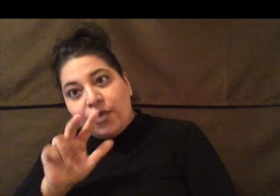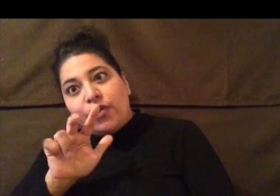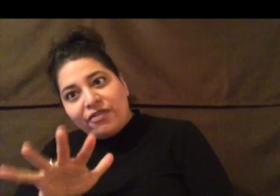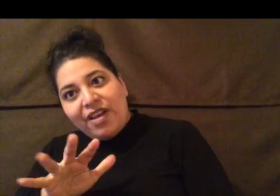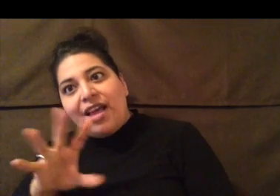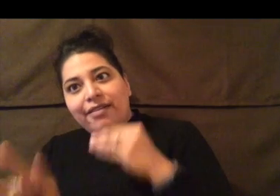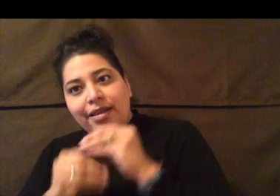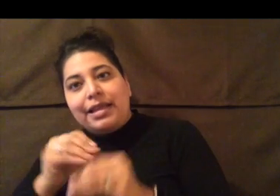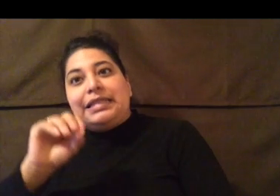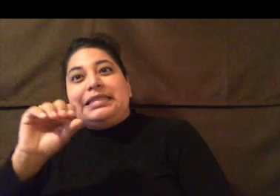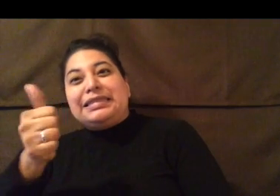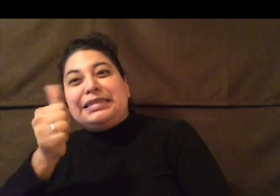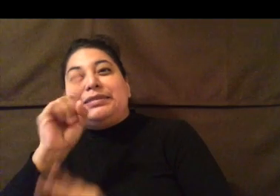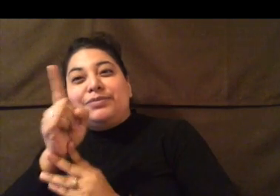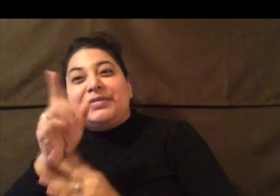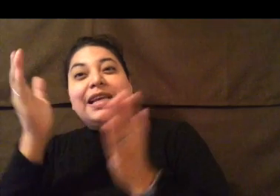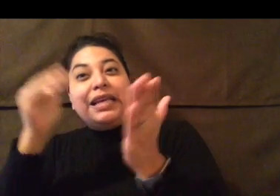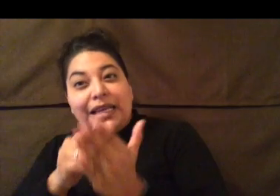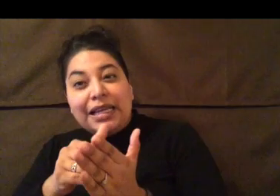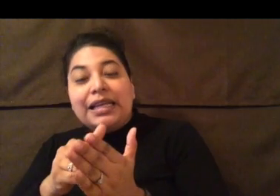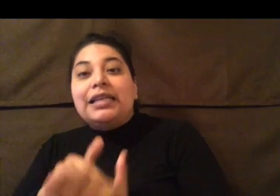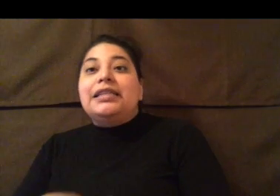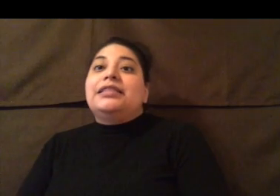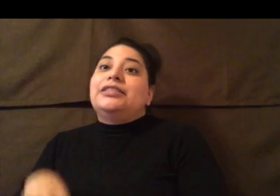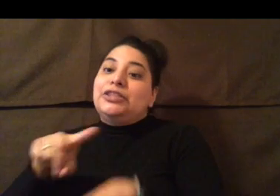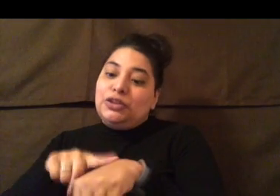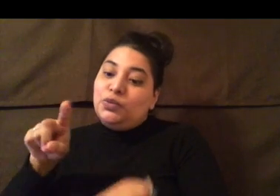12:35 plus another